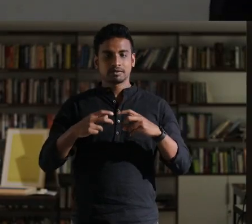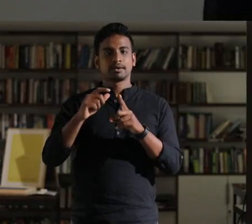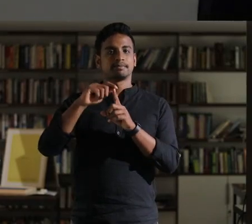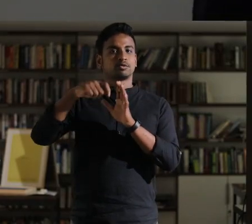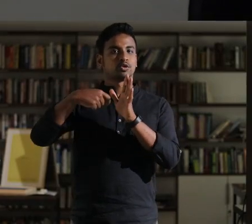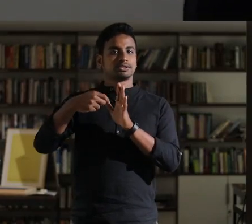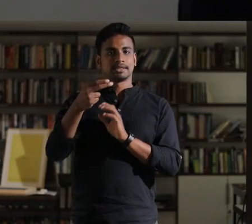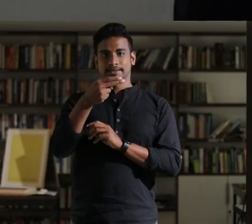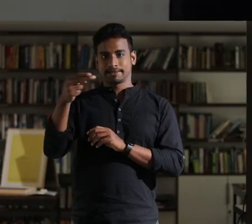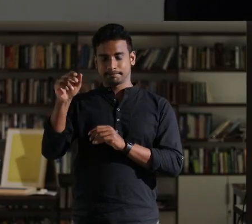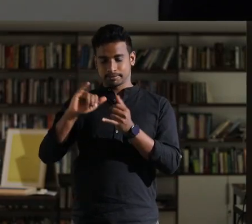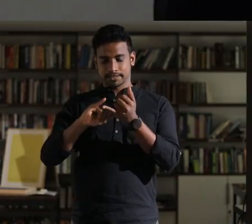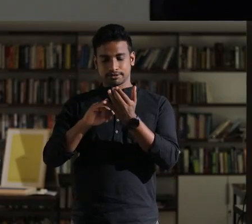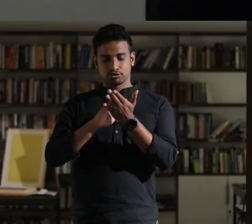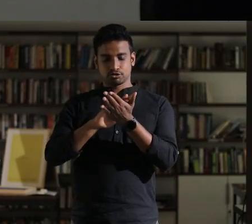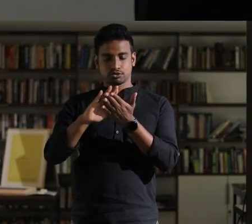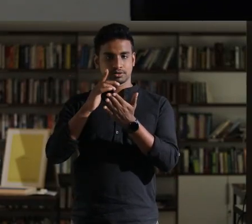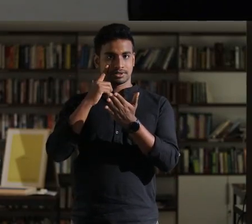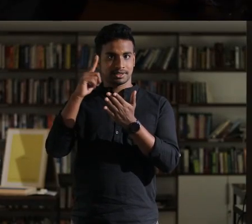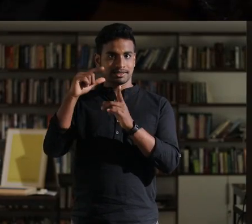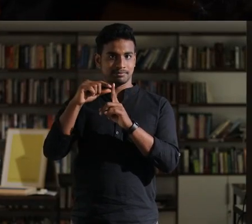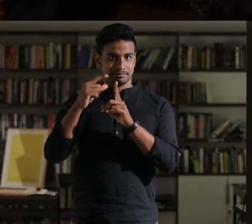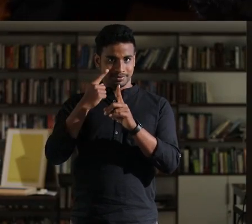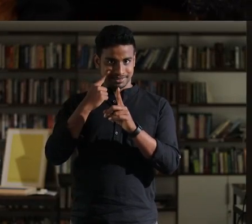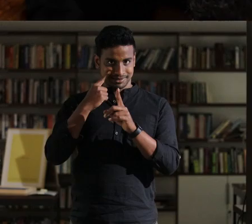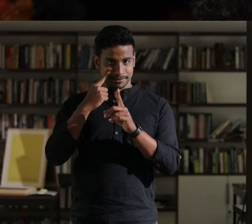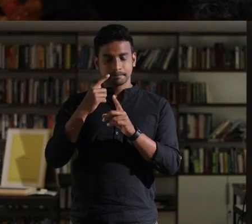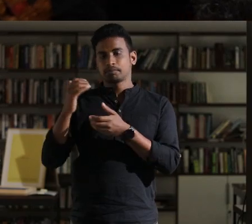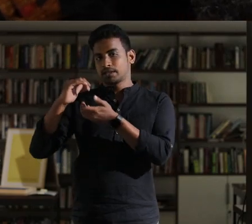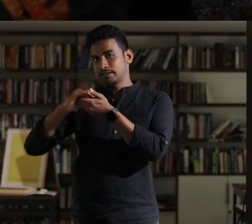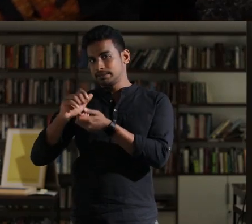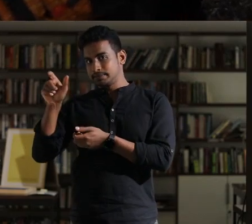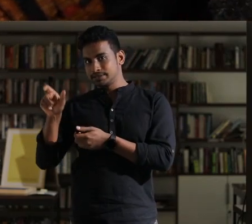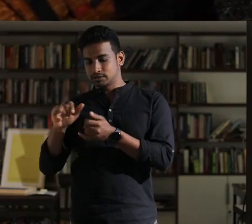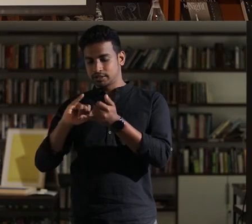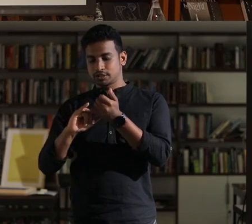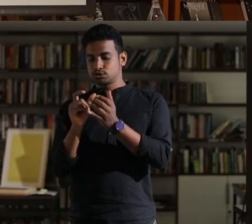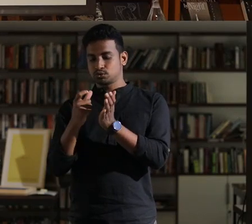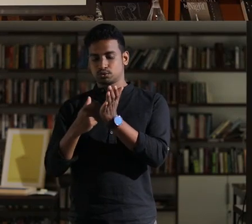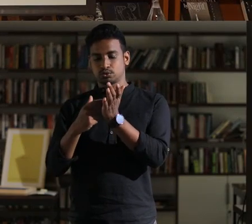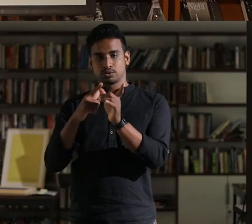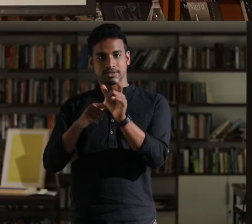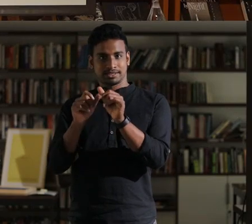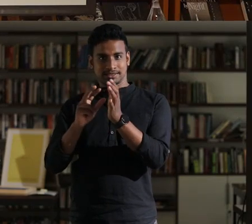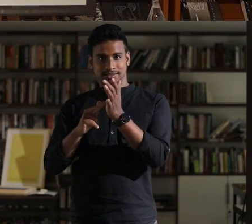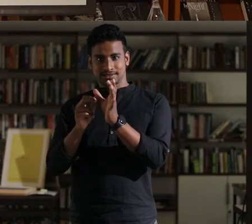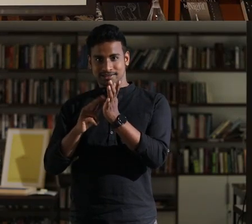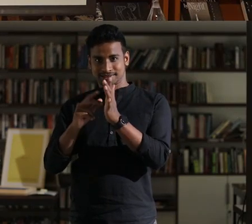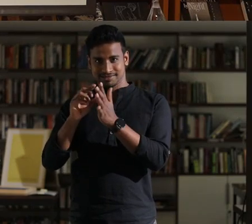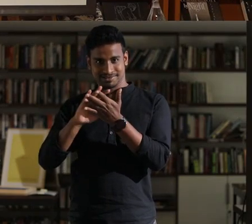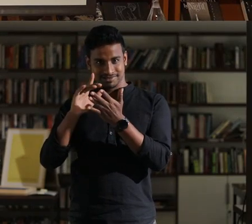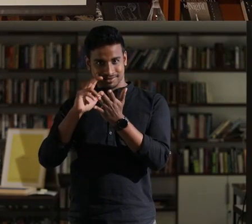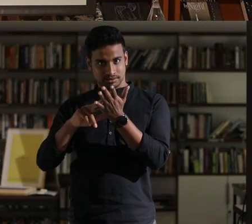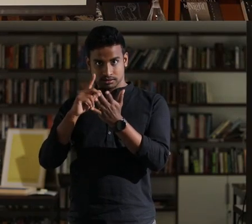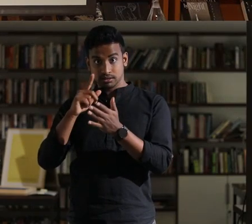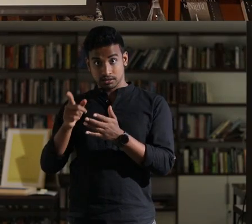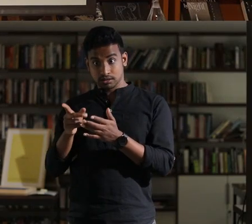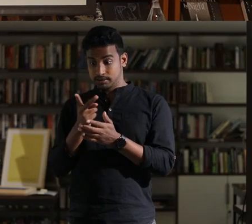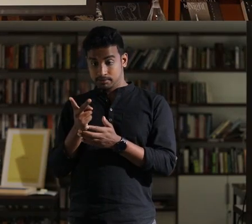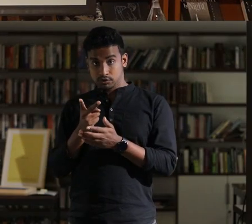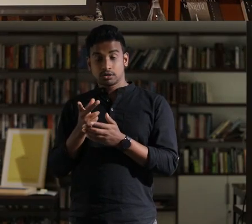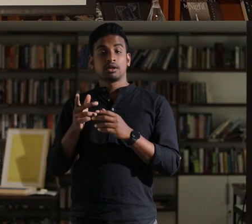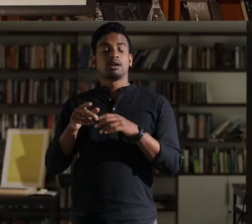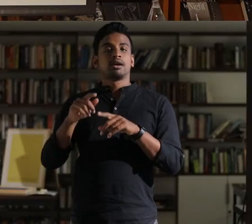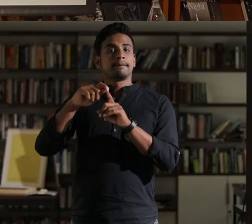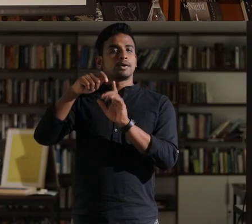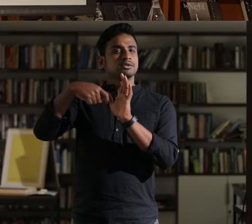Shilpi Goswami and her collaborator Surya Nandini Naren. Their project received support to organize a conference